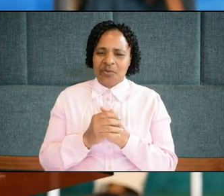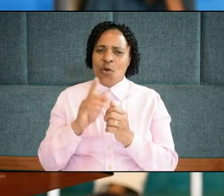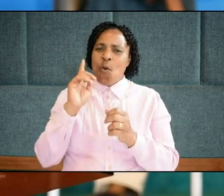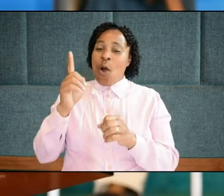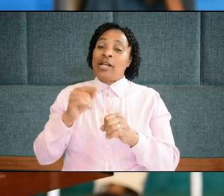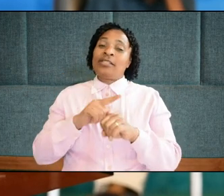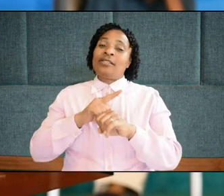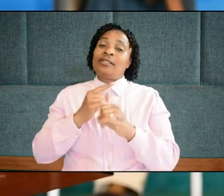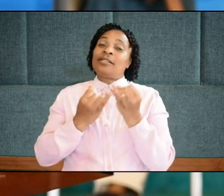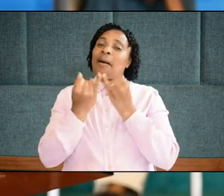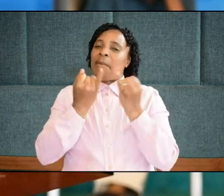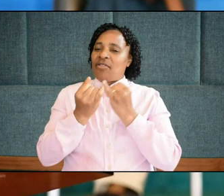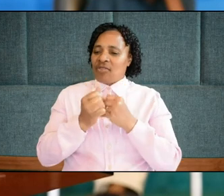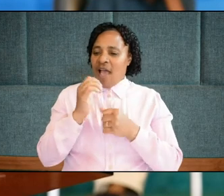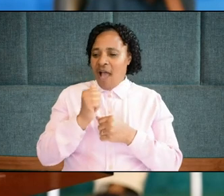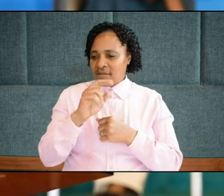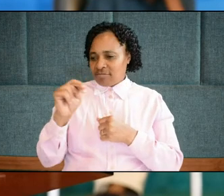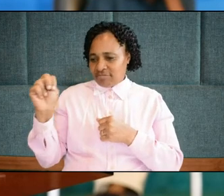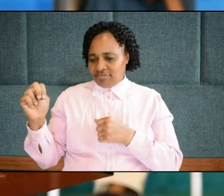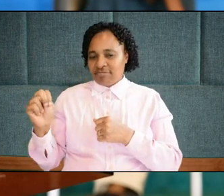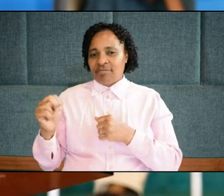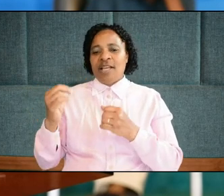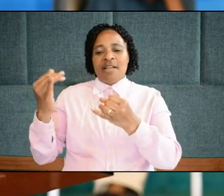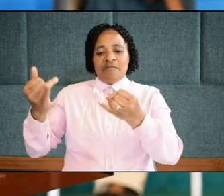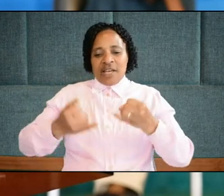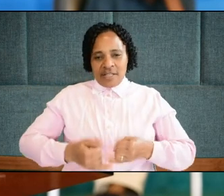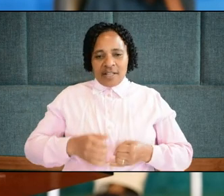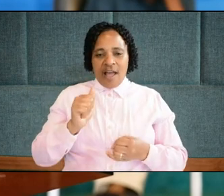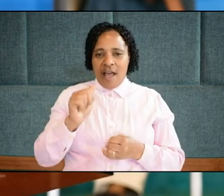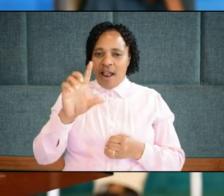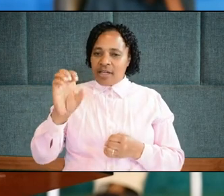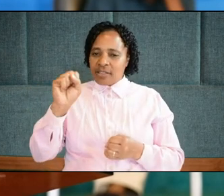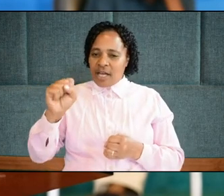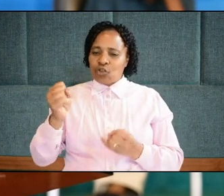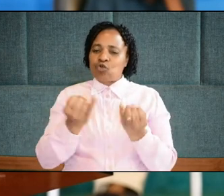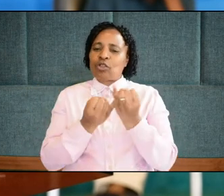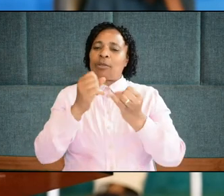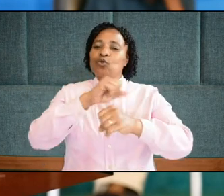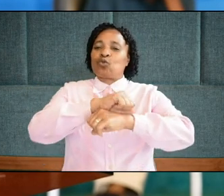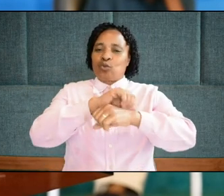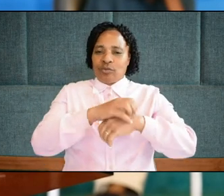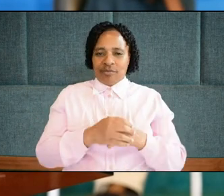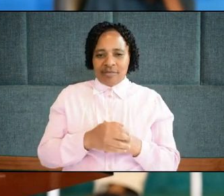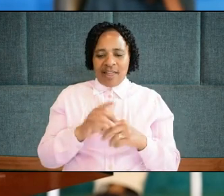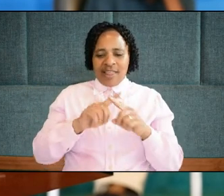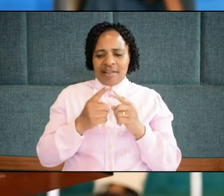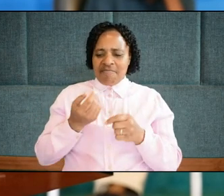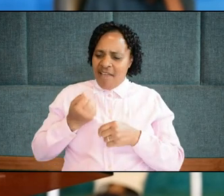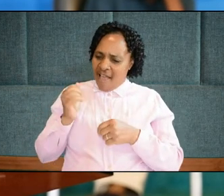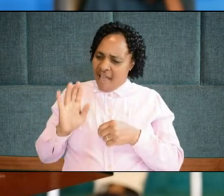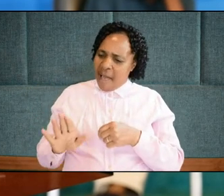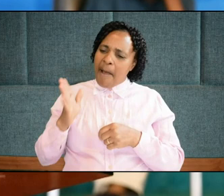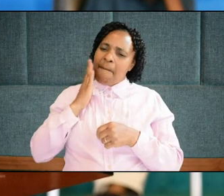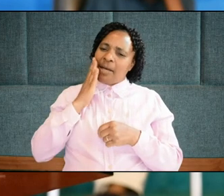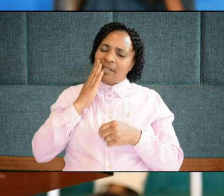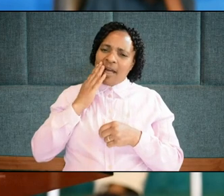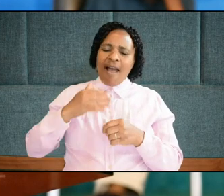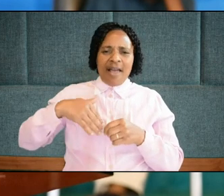One Sabbath, Anna invited Alexa to Sabbath school. And her mother, her big